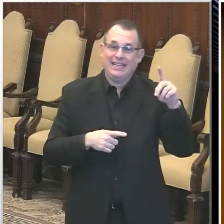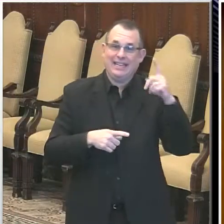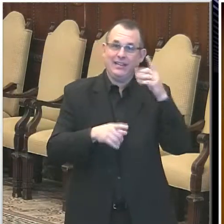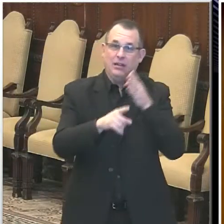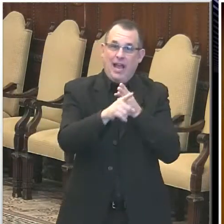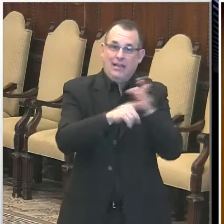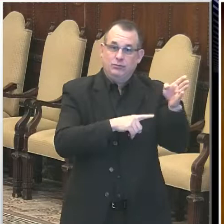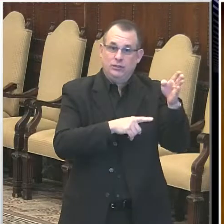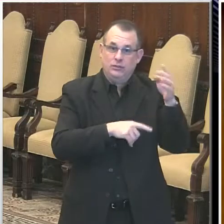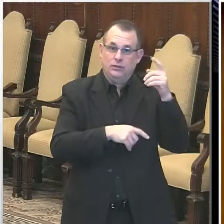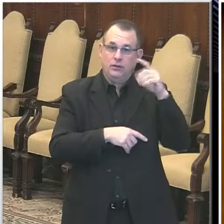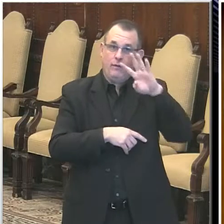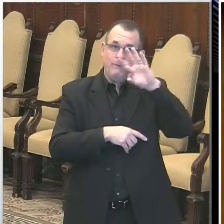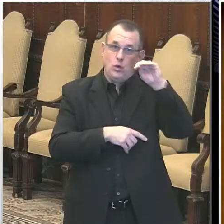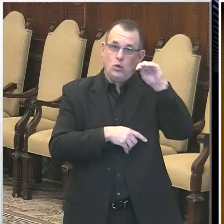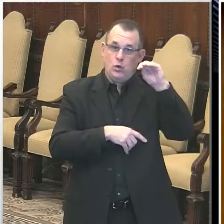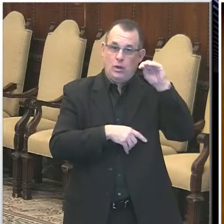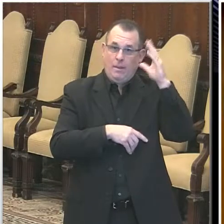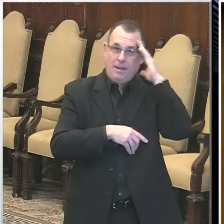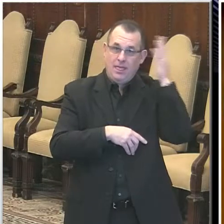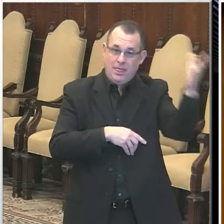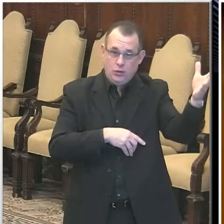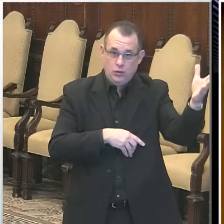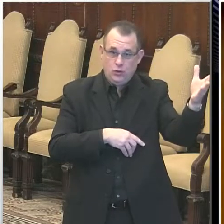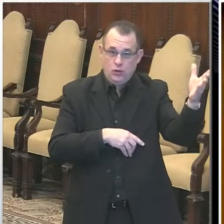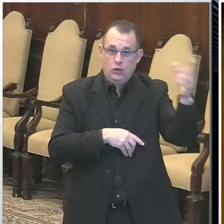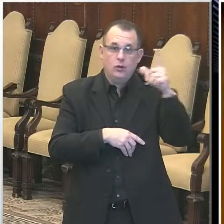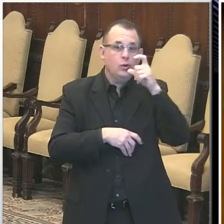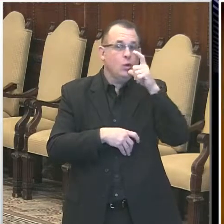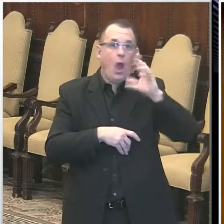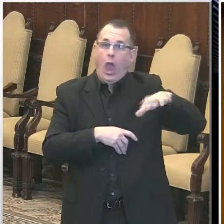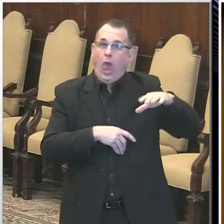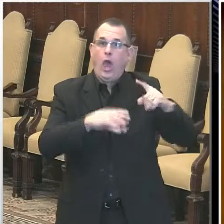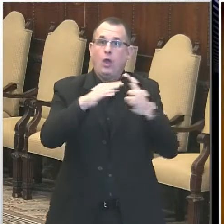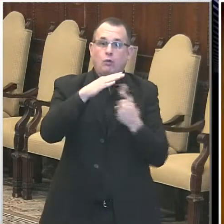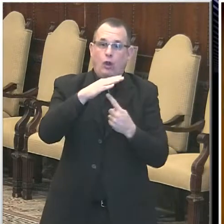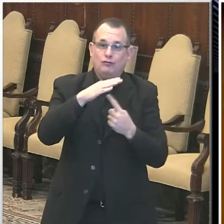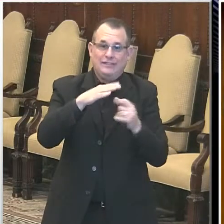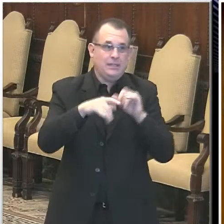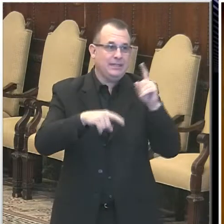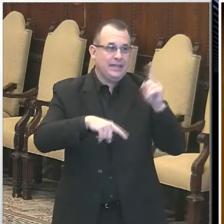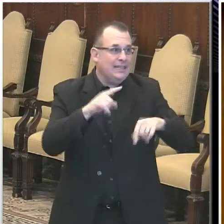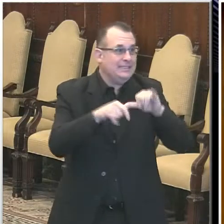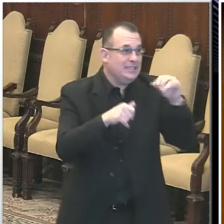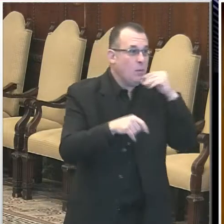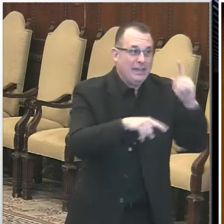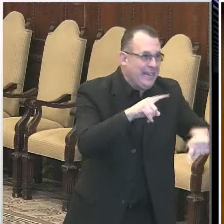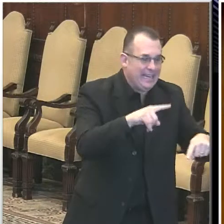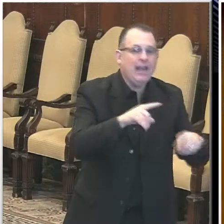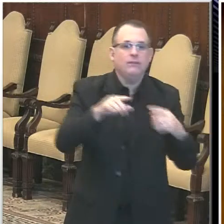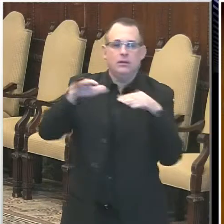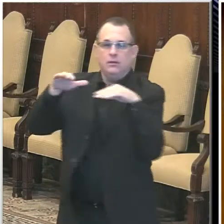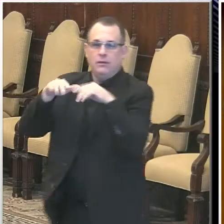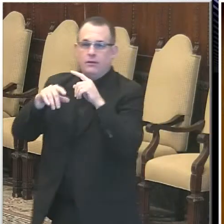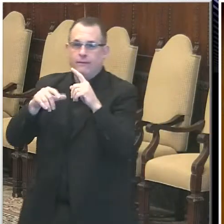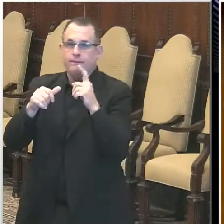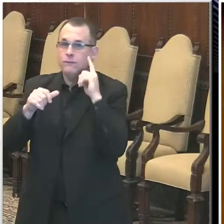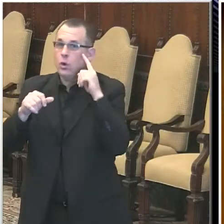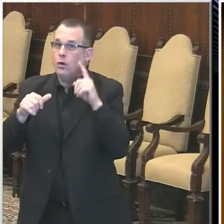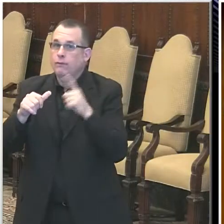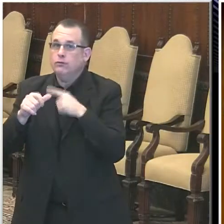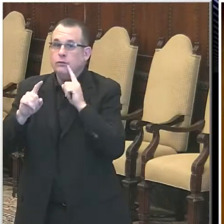occupants, is for anyone who cannot quarantine or isolate at home, including first responders and individuals who are